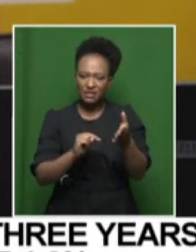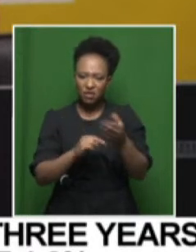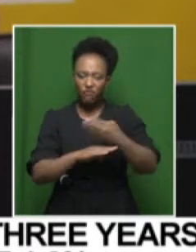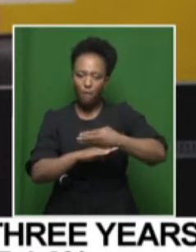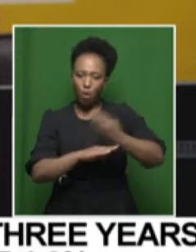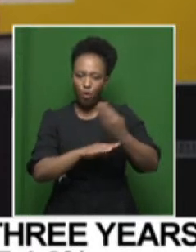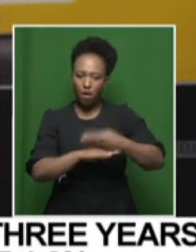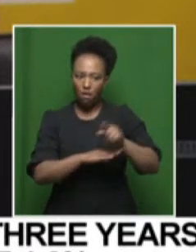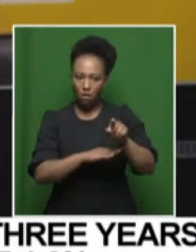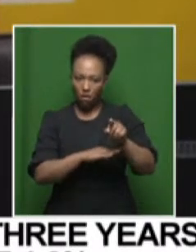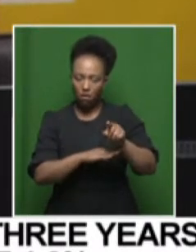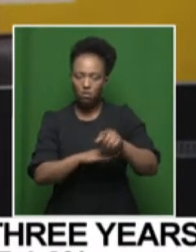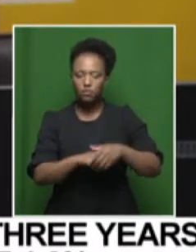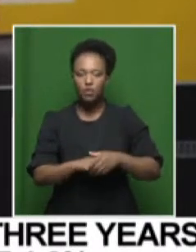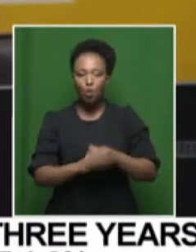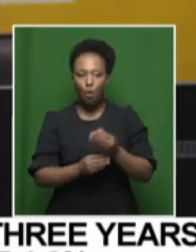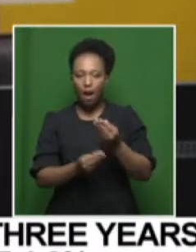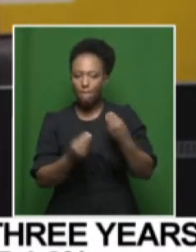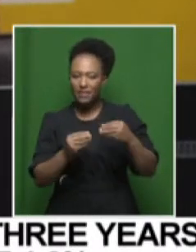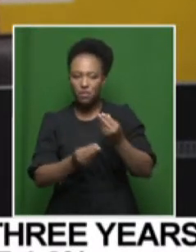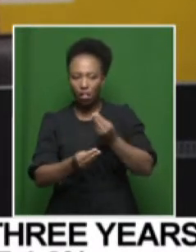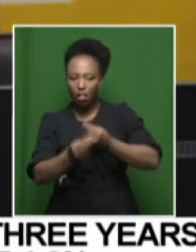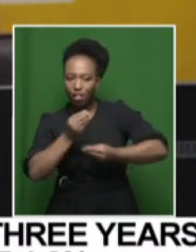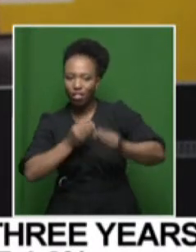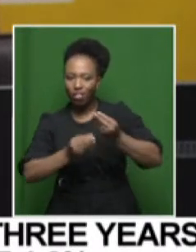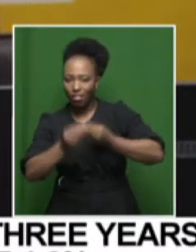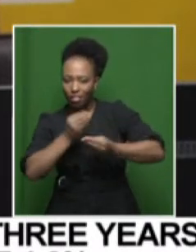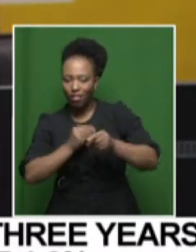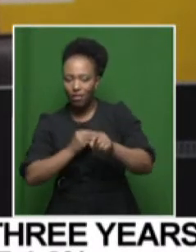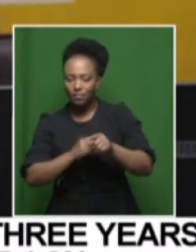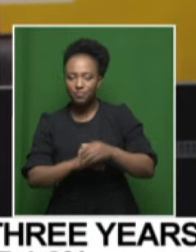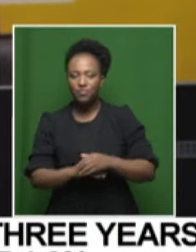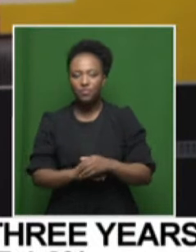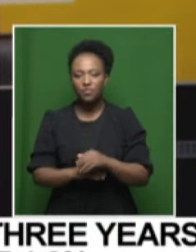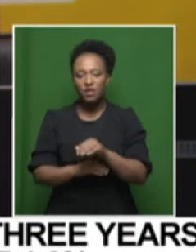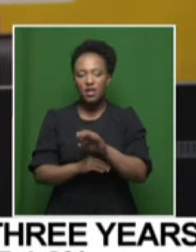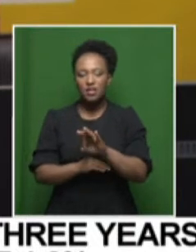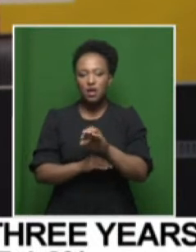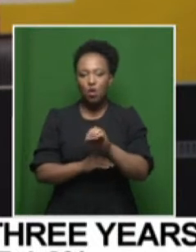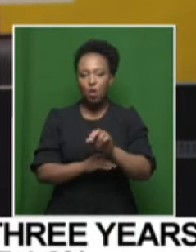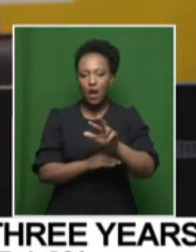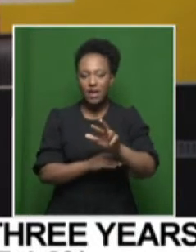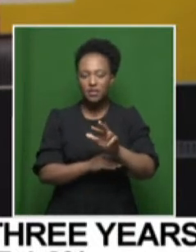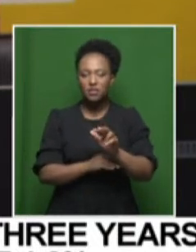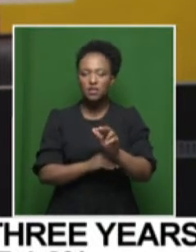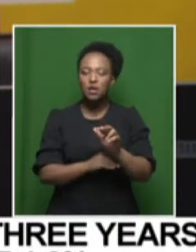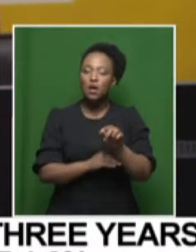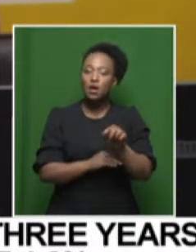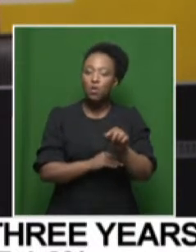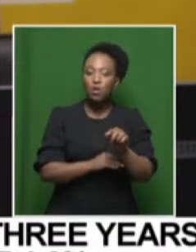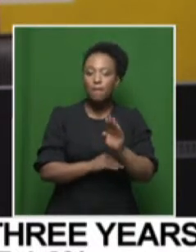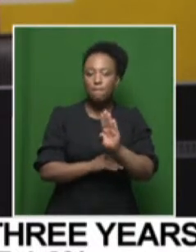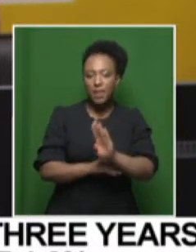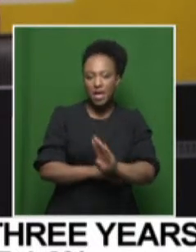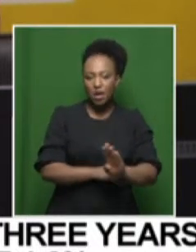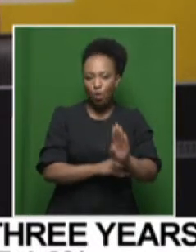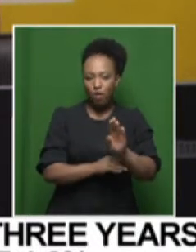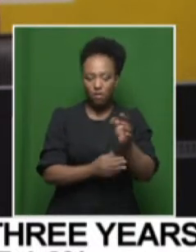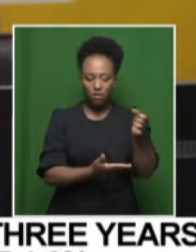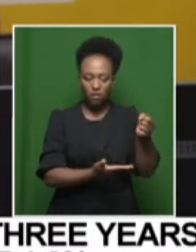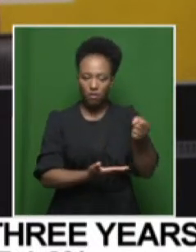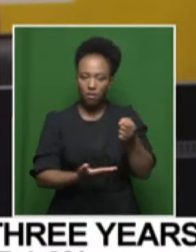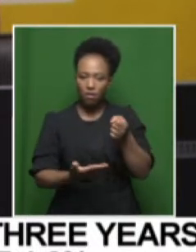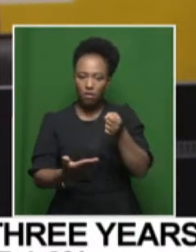Honourable members, more than 308 billion rand has been directed towards bailing out